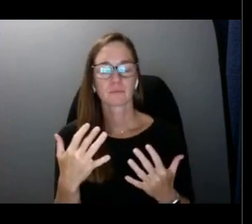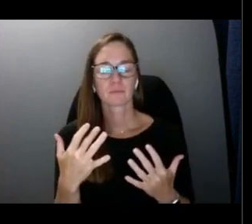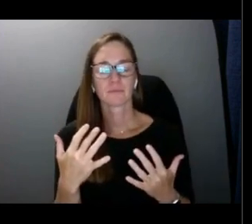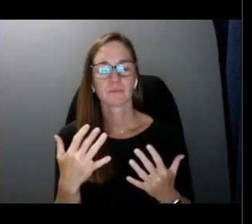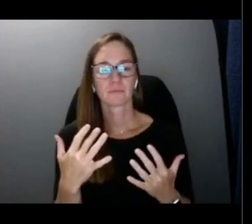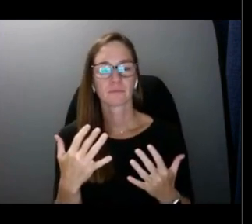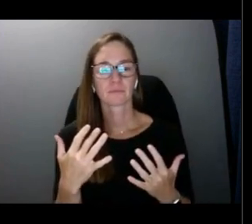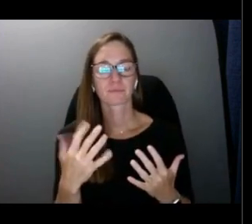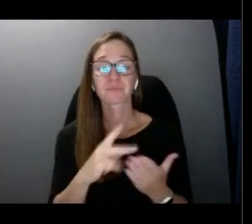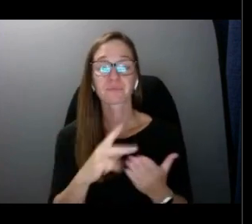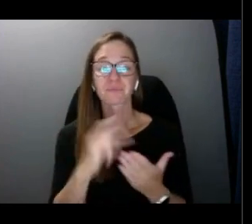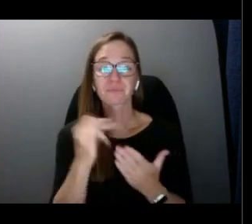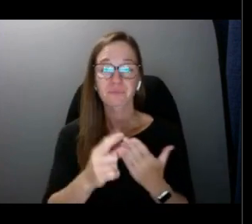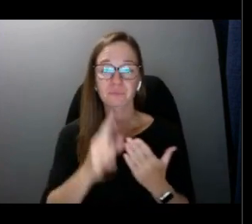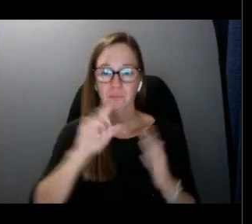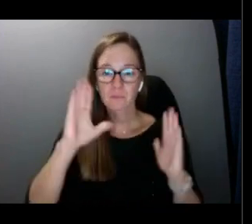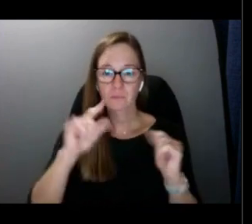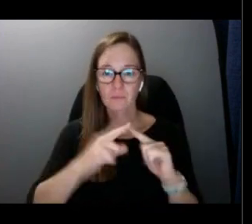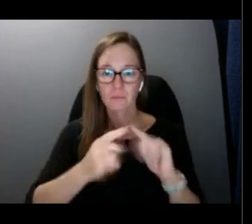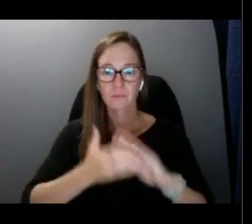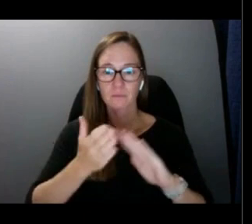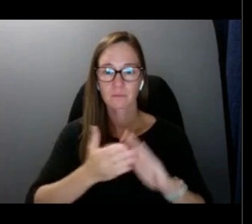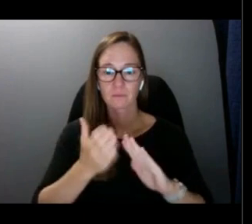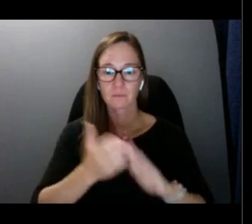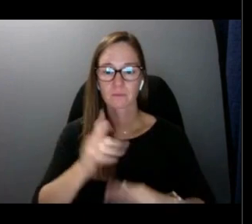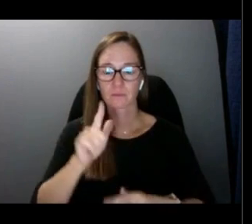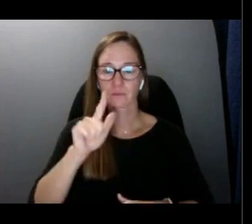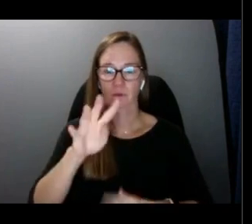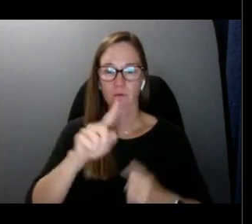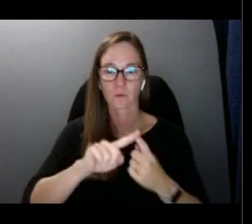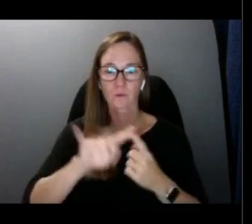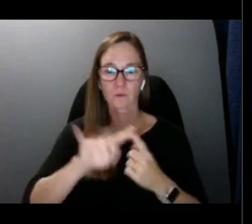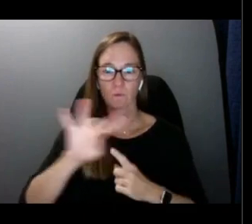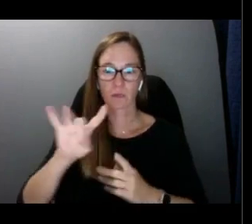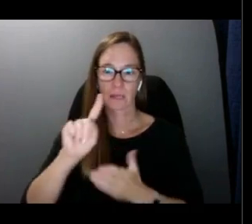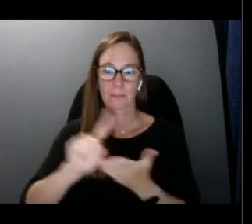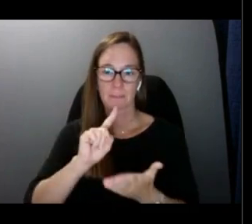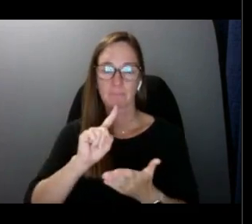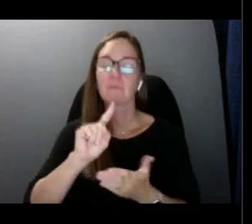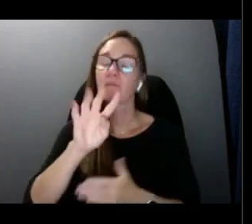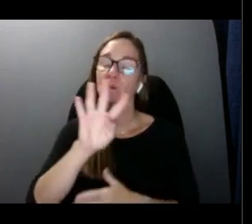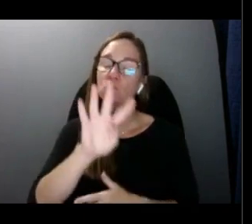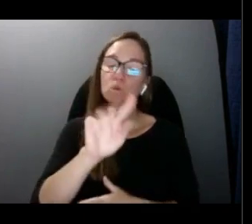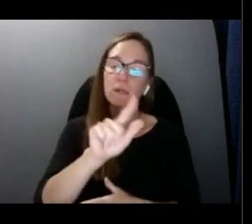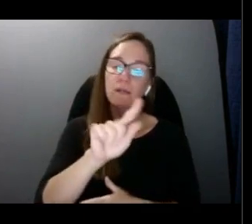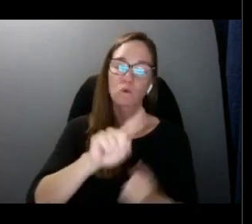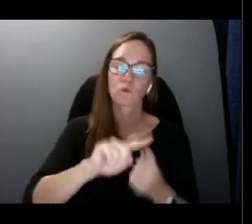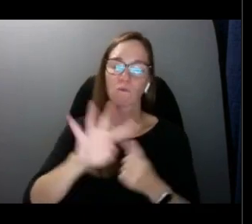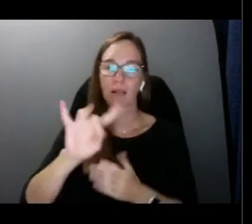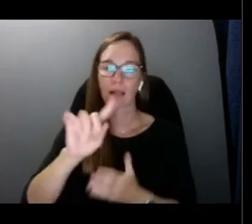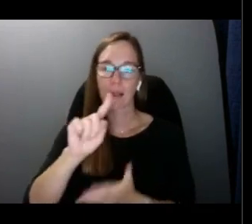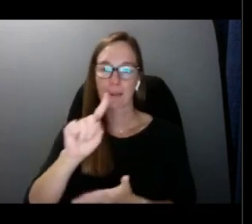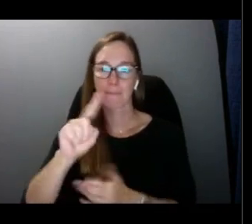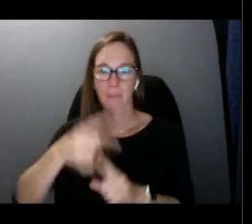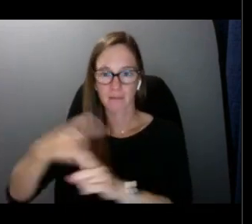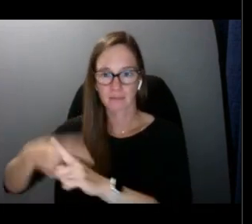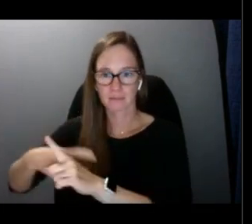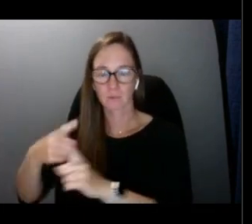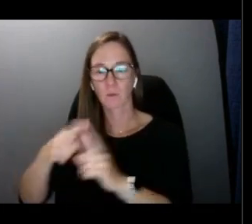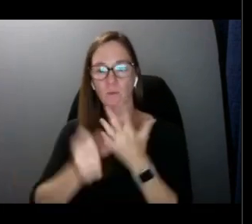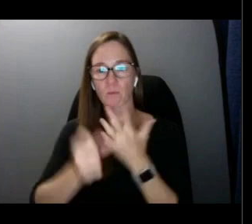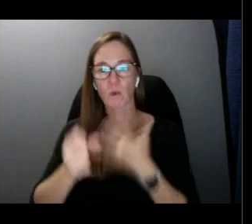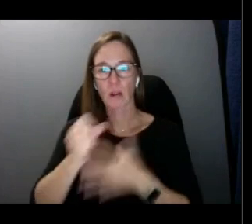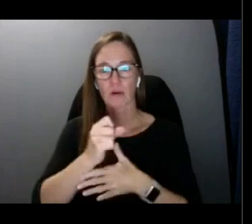The projects are expected to run 24 to 48 months with a priority given